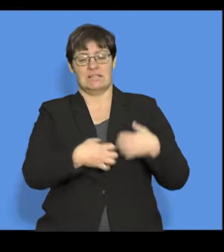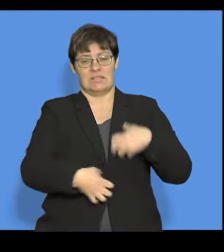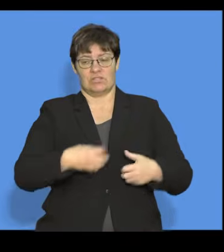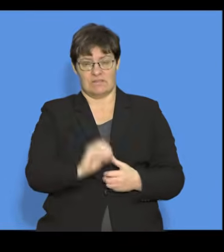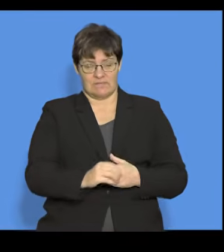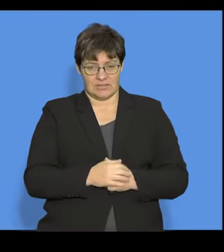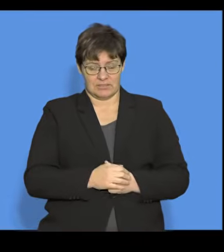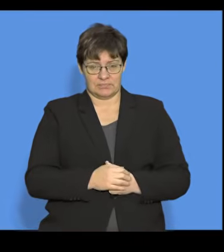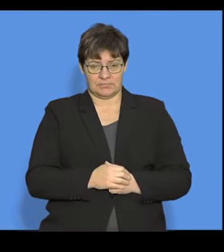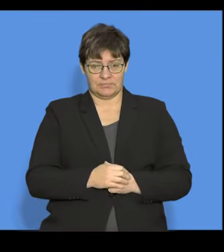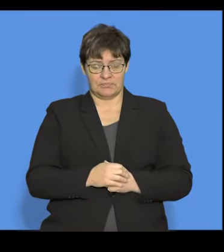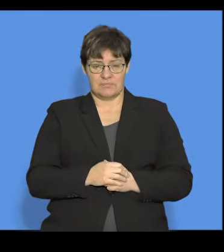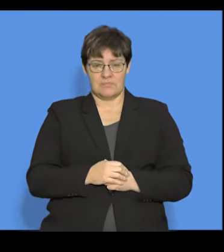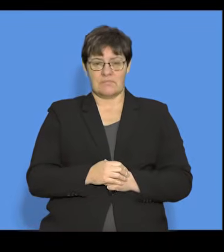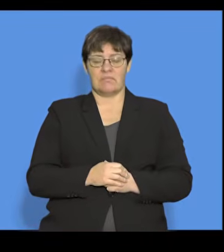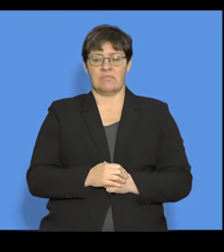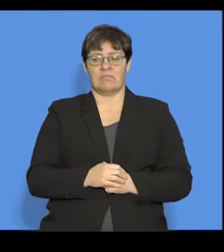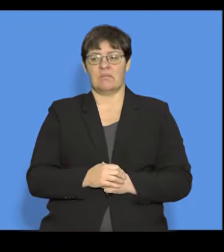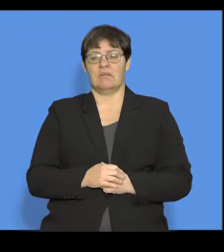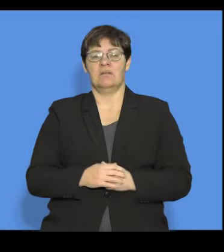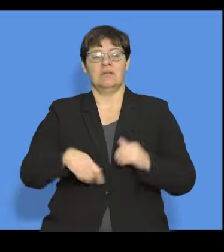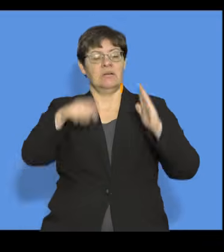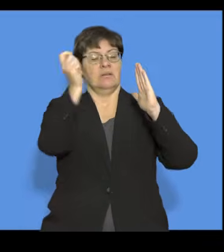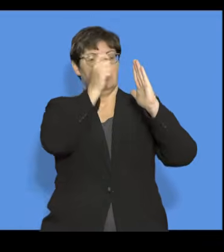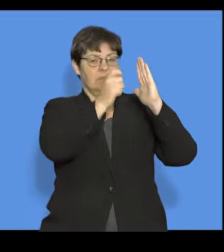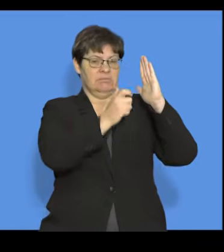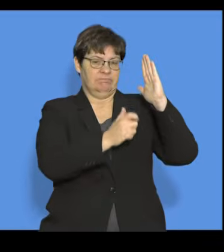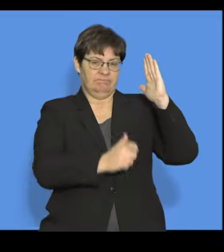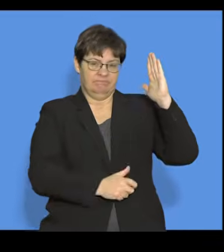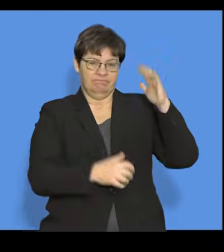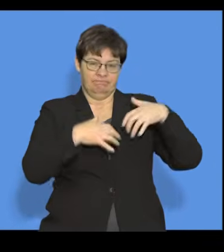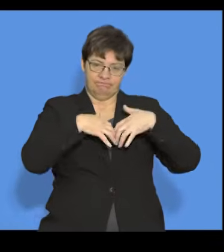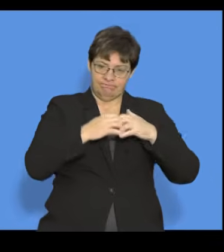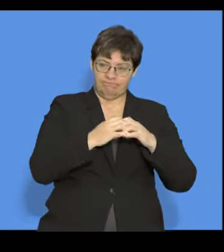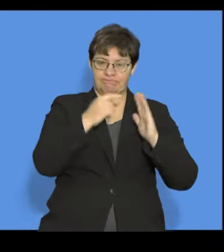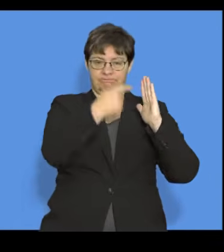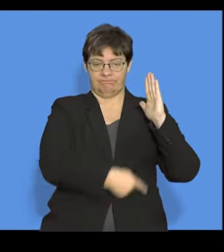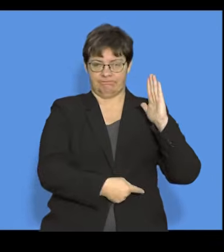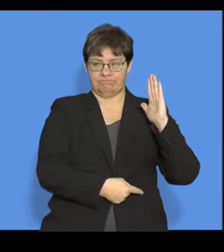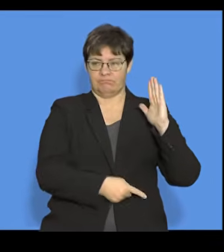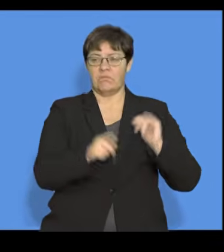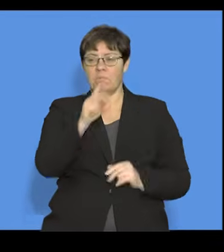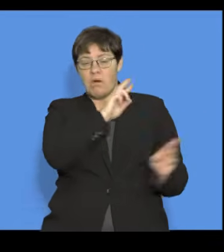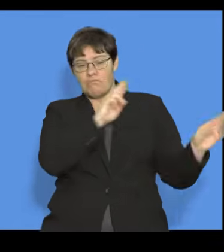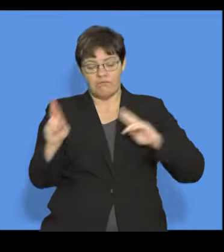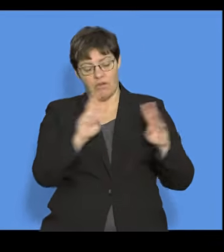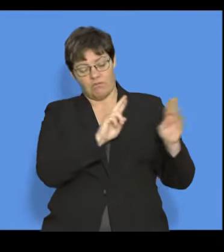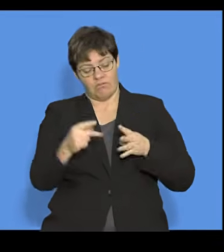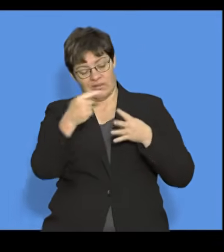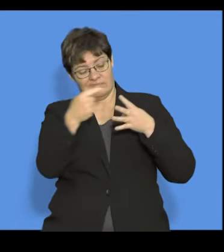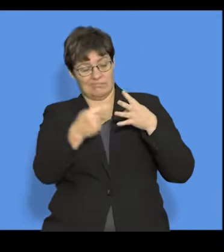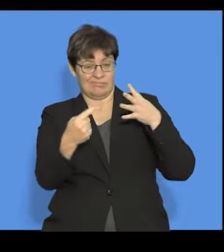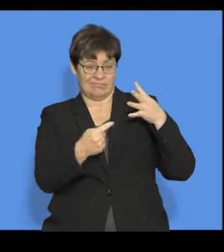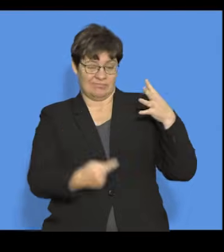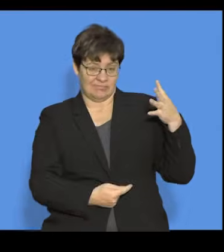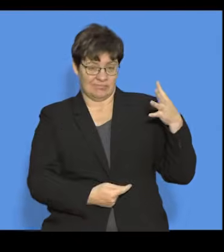Right. It's important that a whole list of terms are put up on the board that you must refer to. These terms, again,